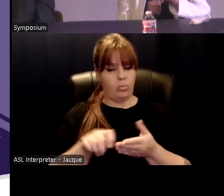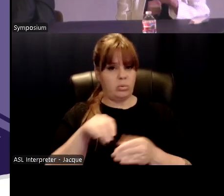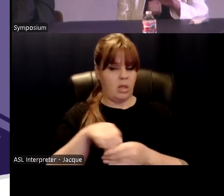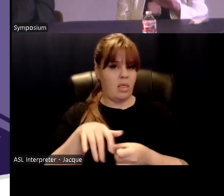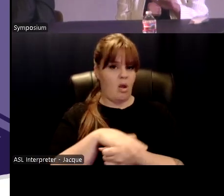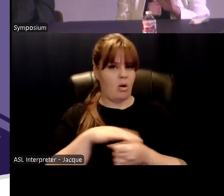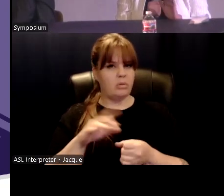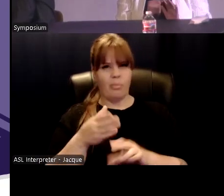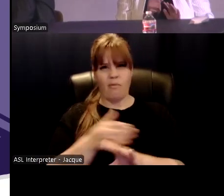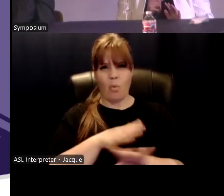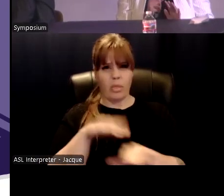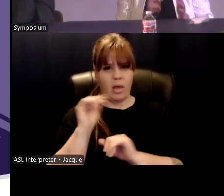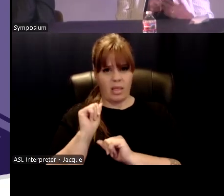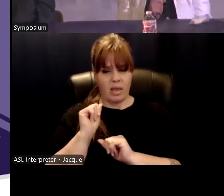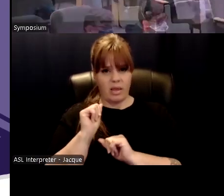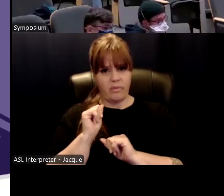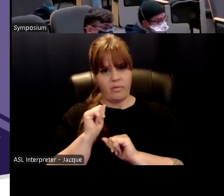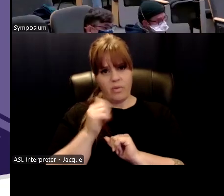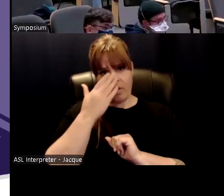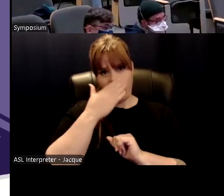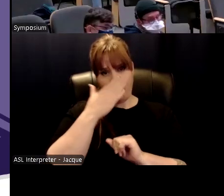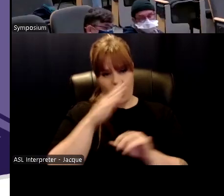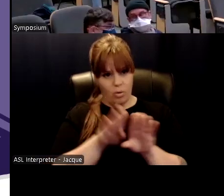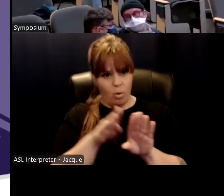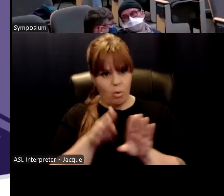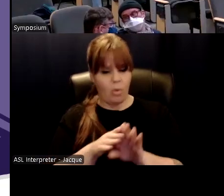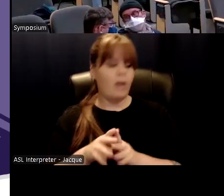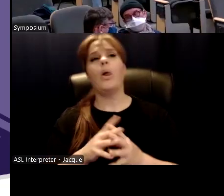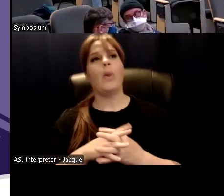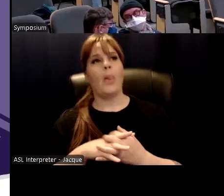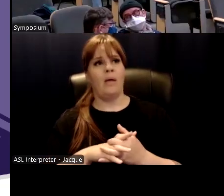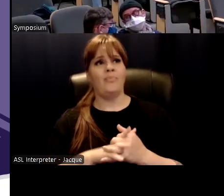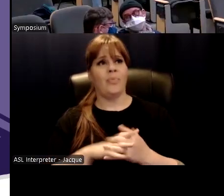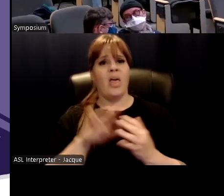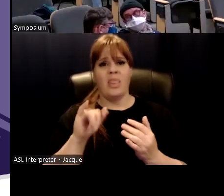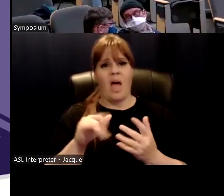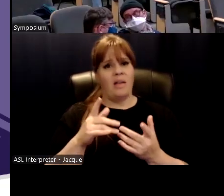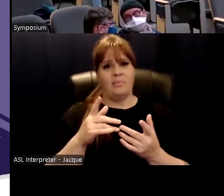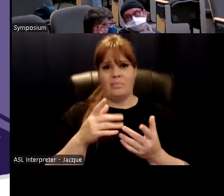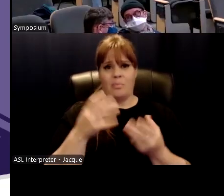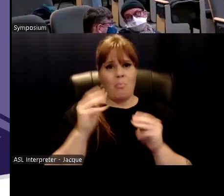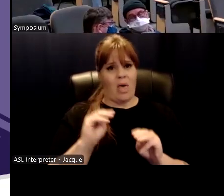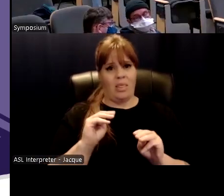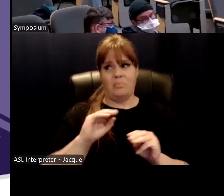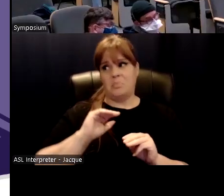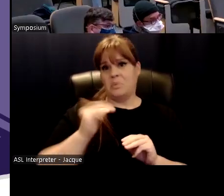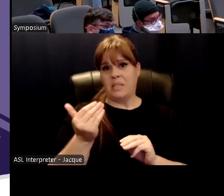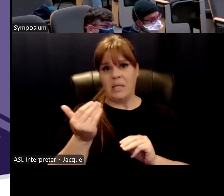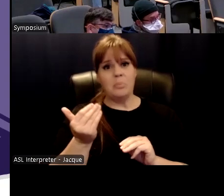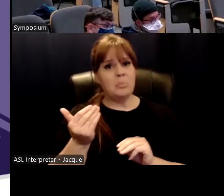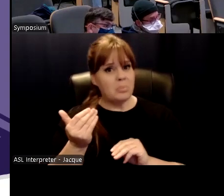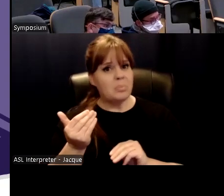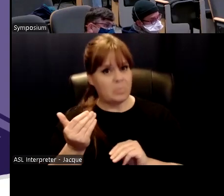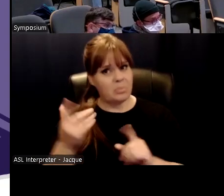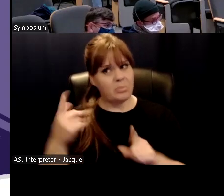right before they leave the front door, and that, you know, tried and true method has really been what people